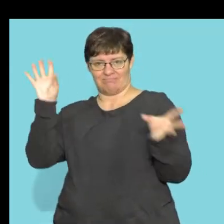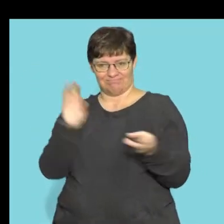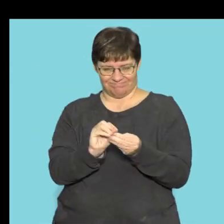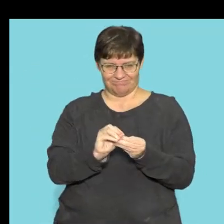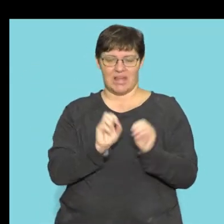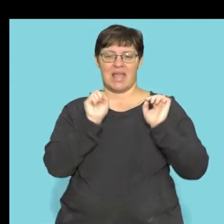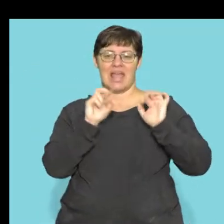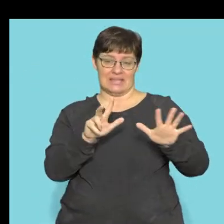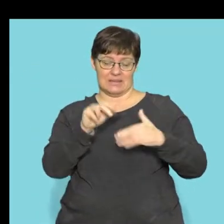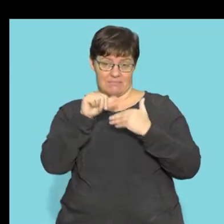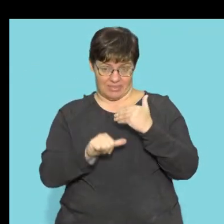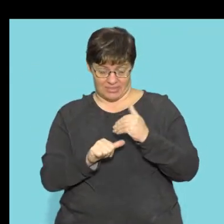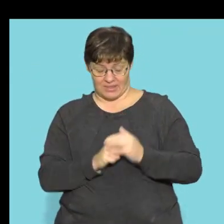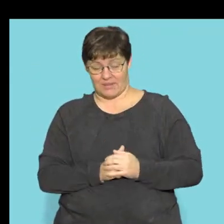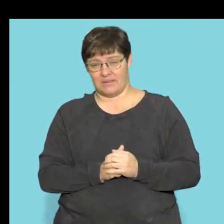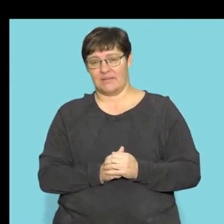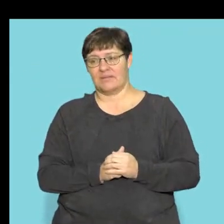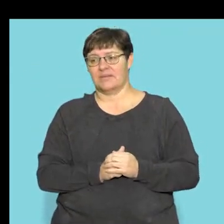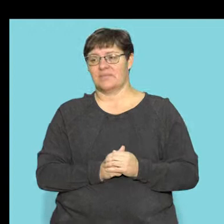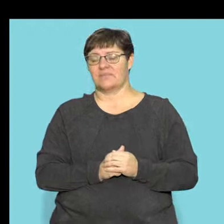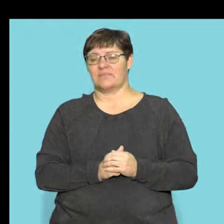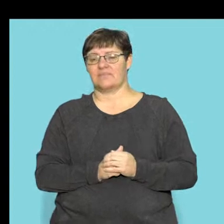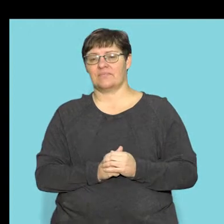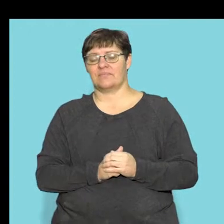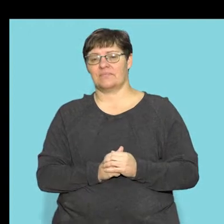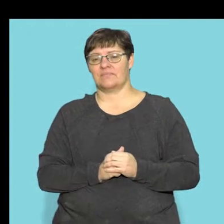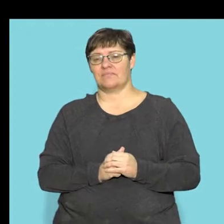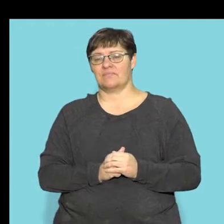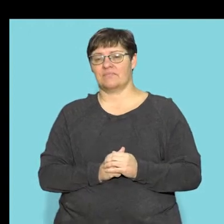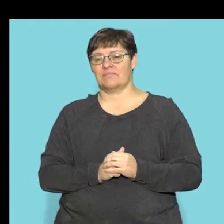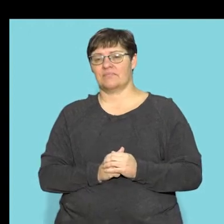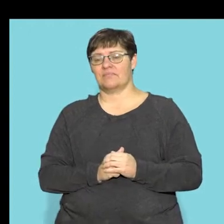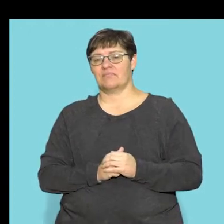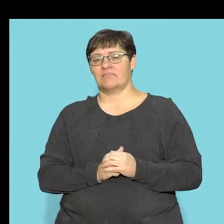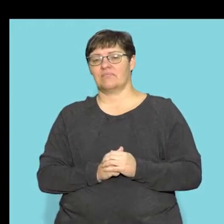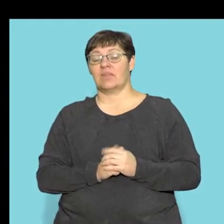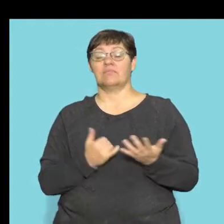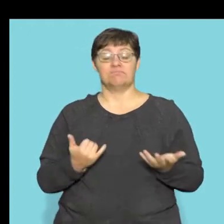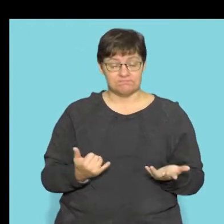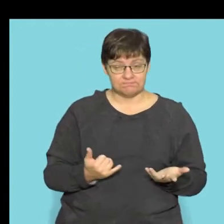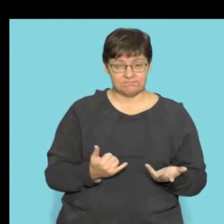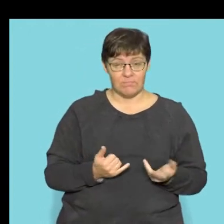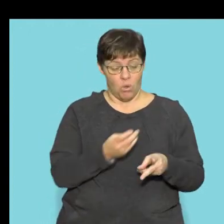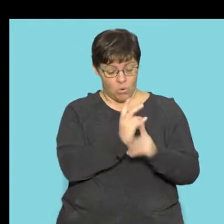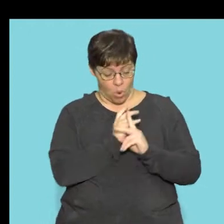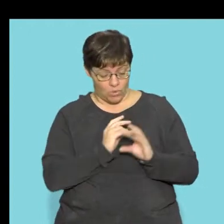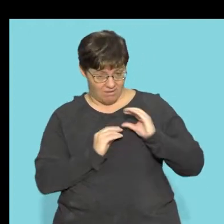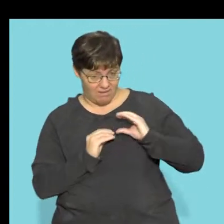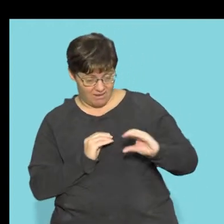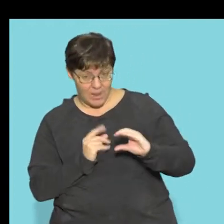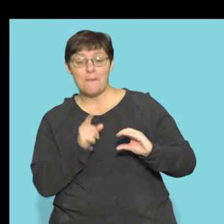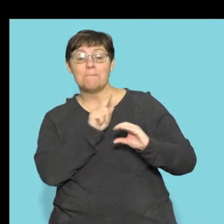right? And then they say to you, we then grant you this particular loan at